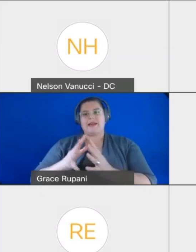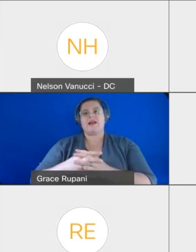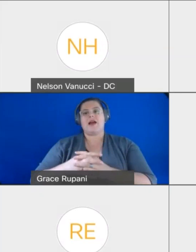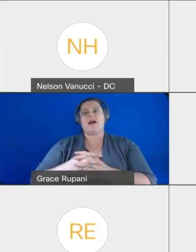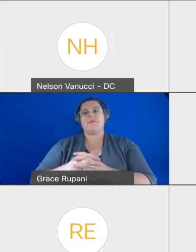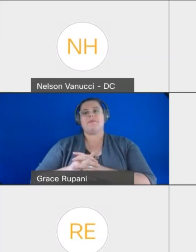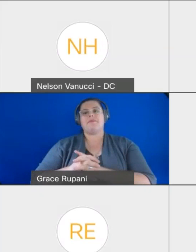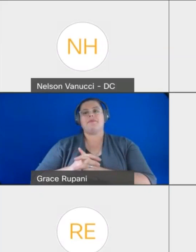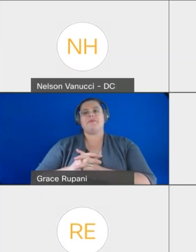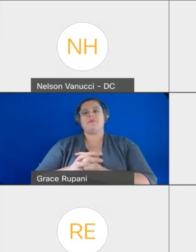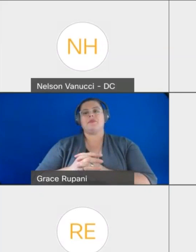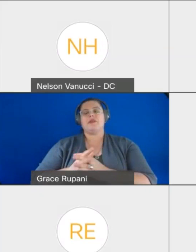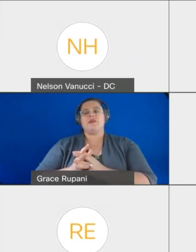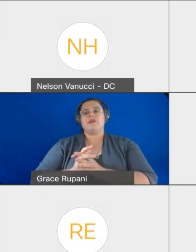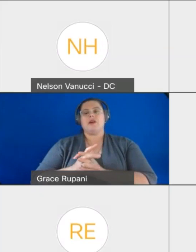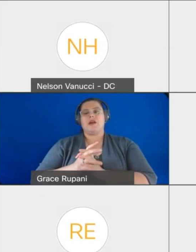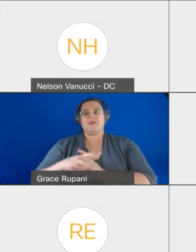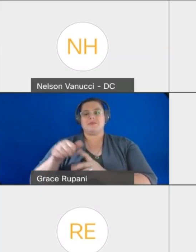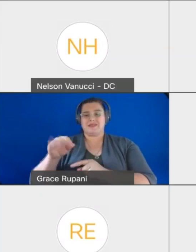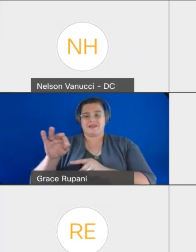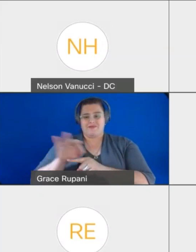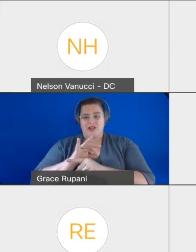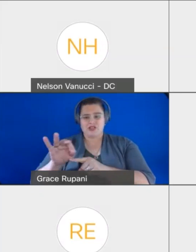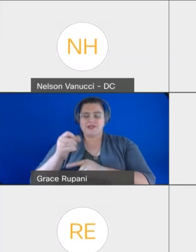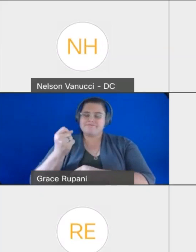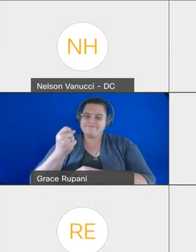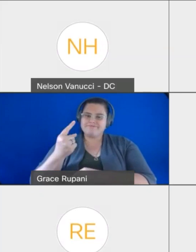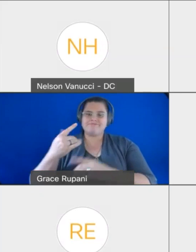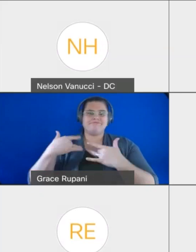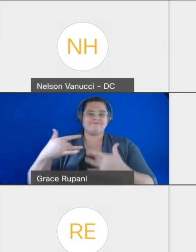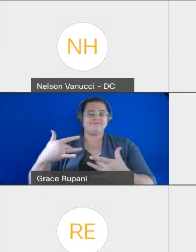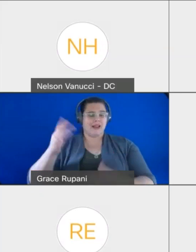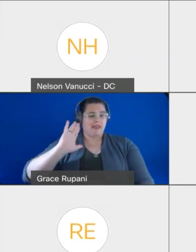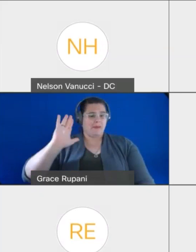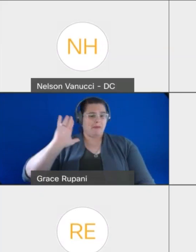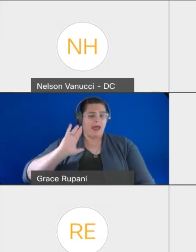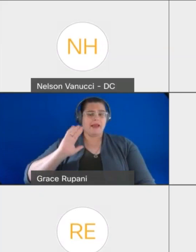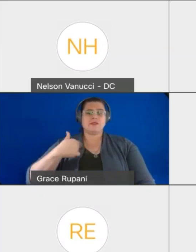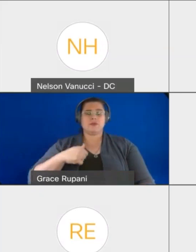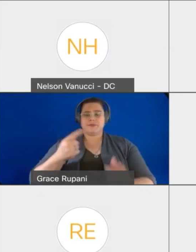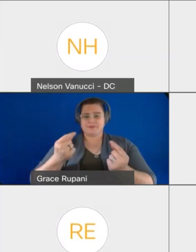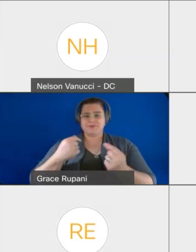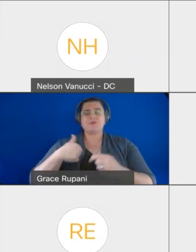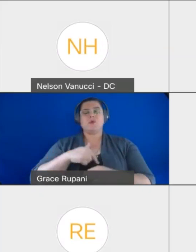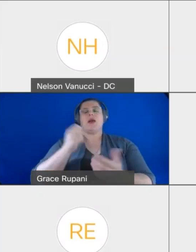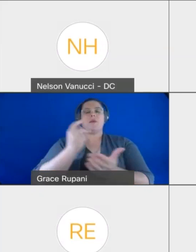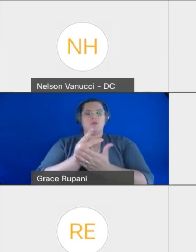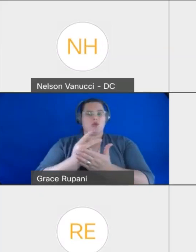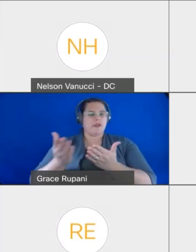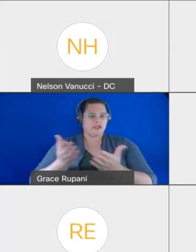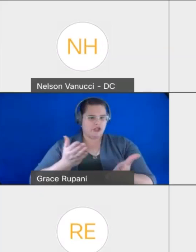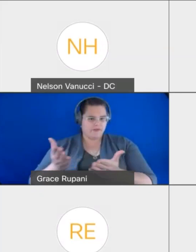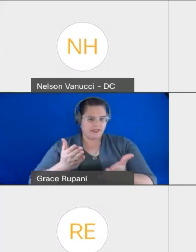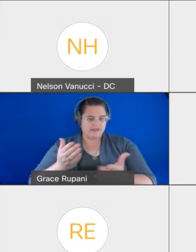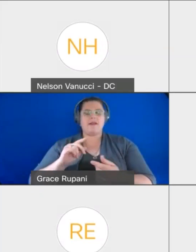Yeah, this function, well, usually in the past, we would approve the service and submit